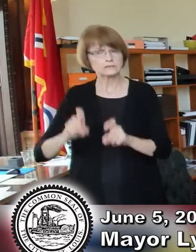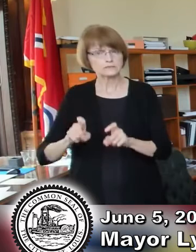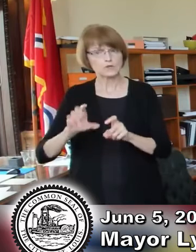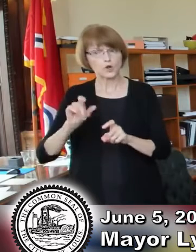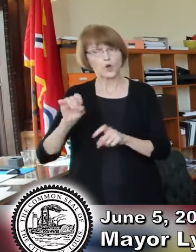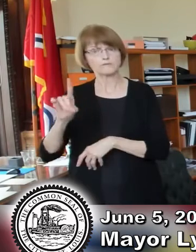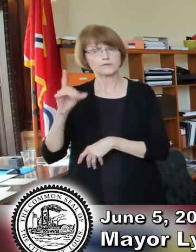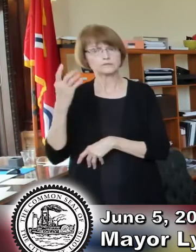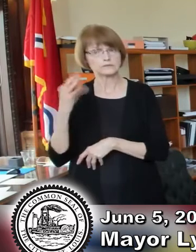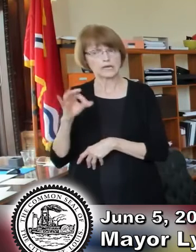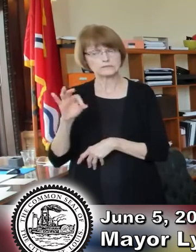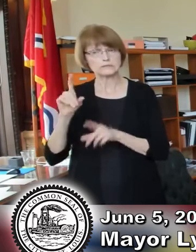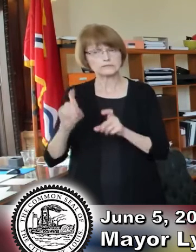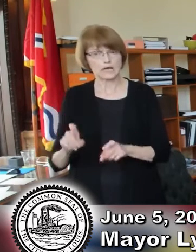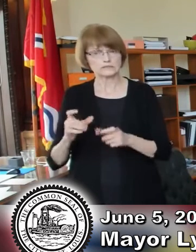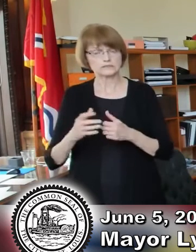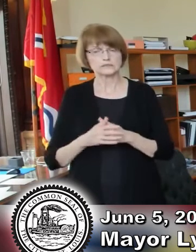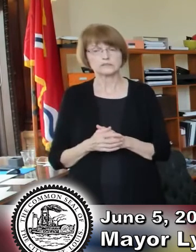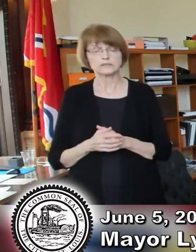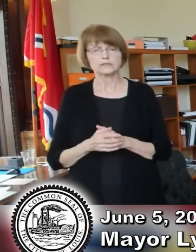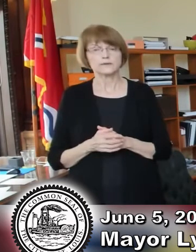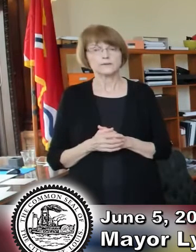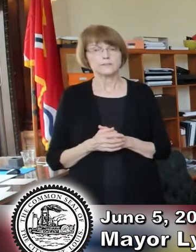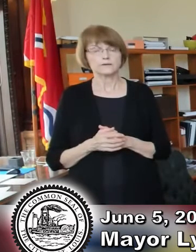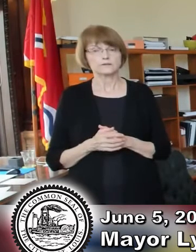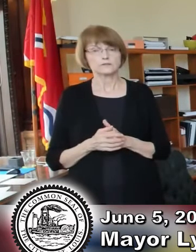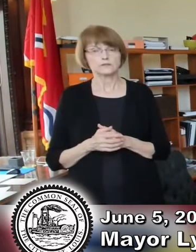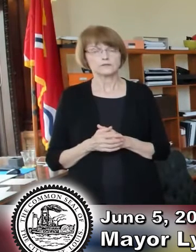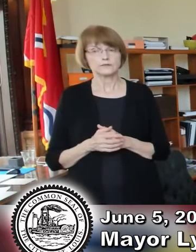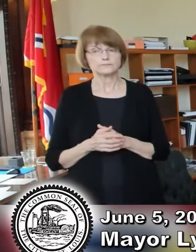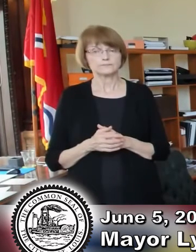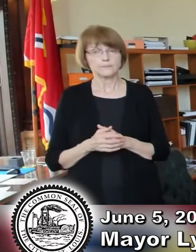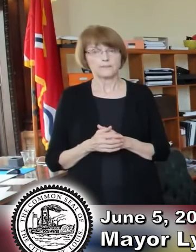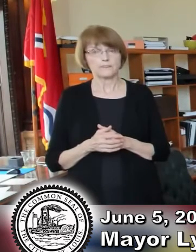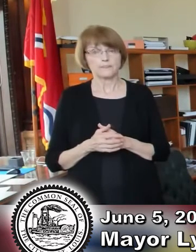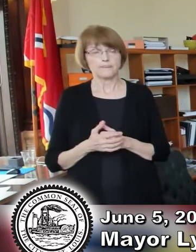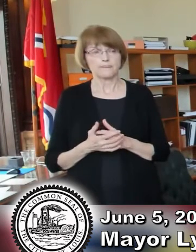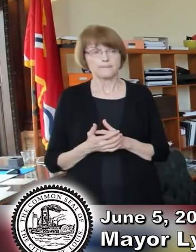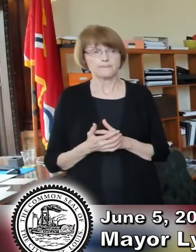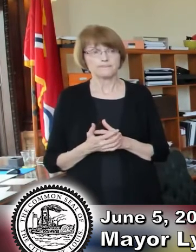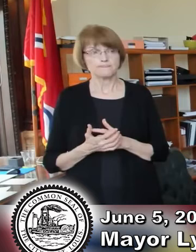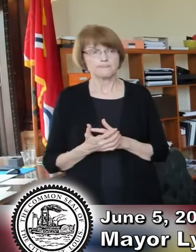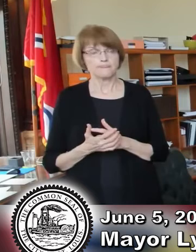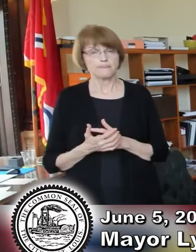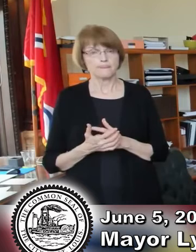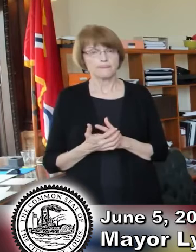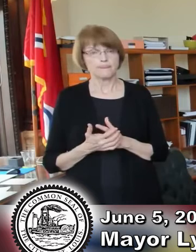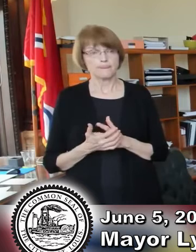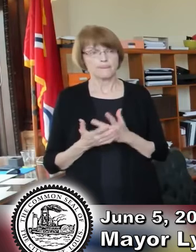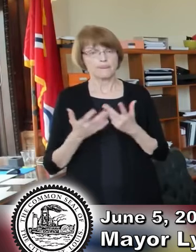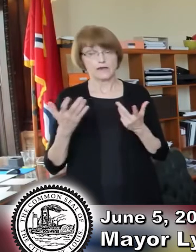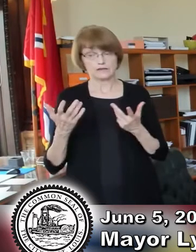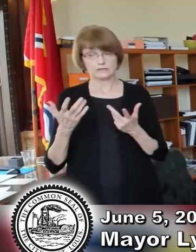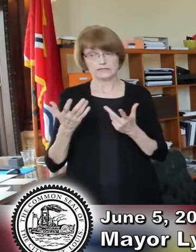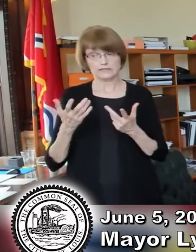and what difference is the availability making on the curve?